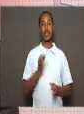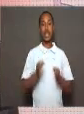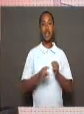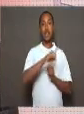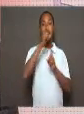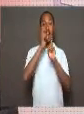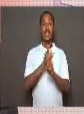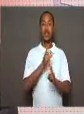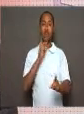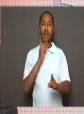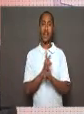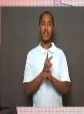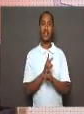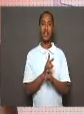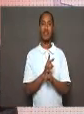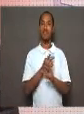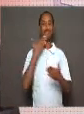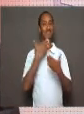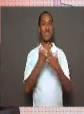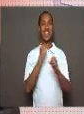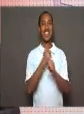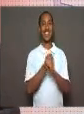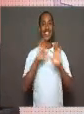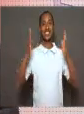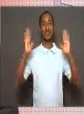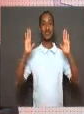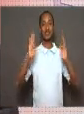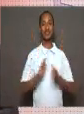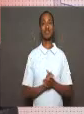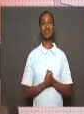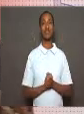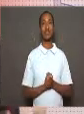If you answered correctly, well done.